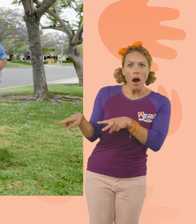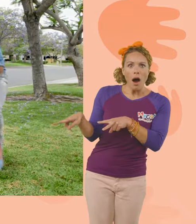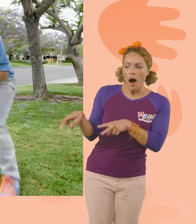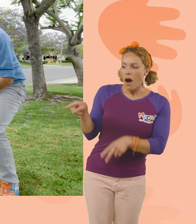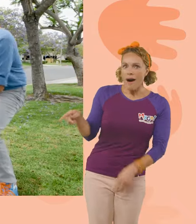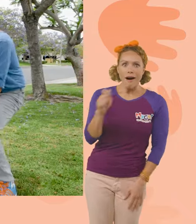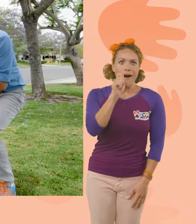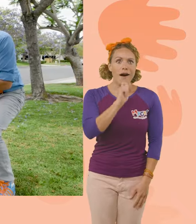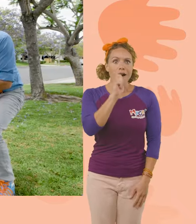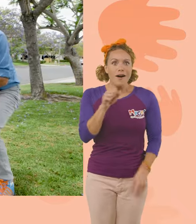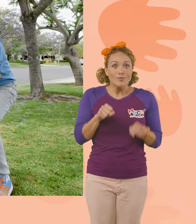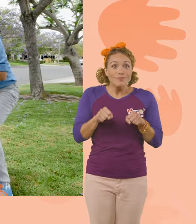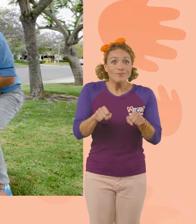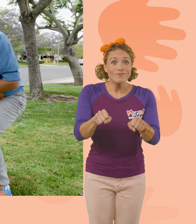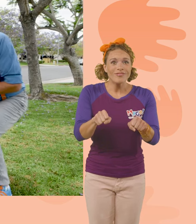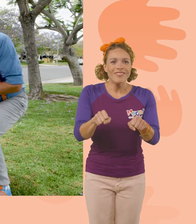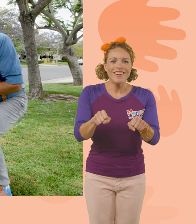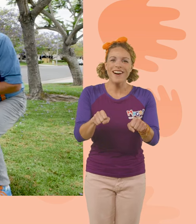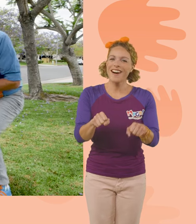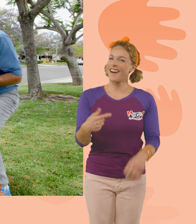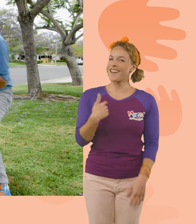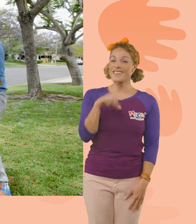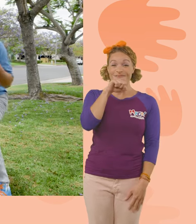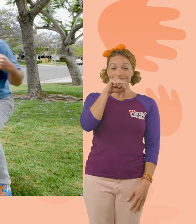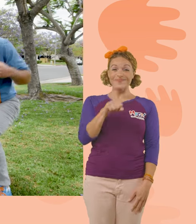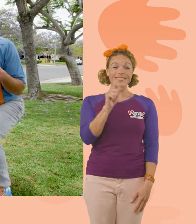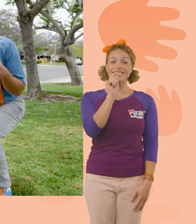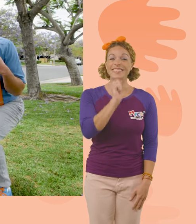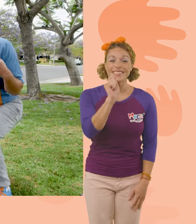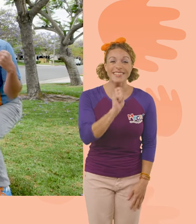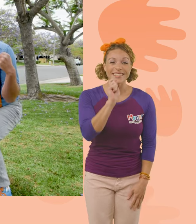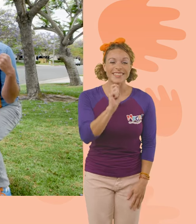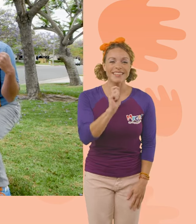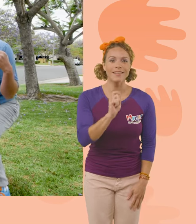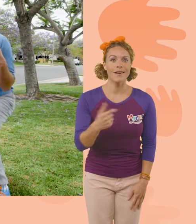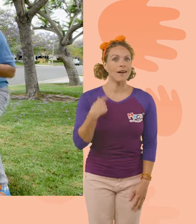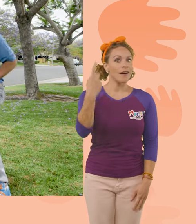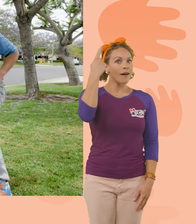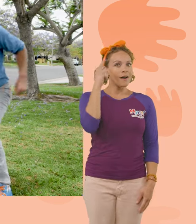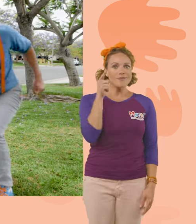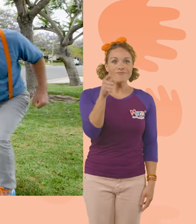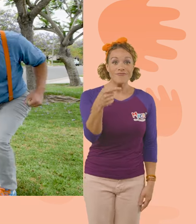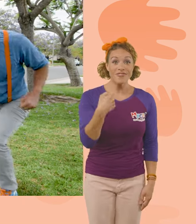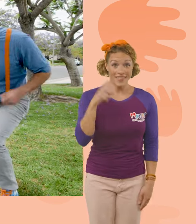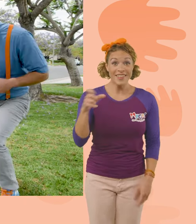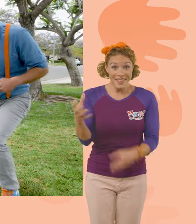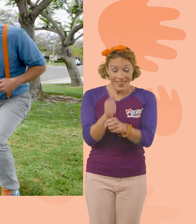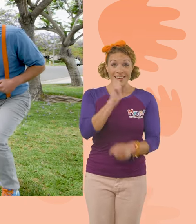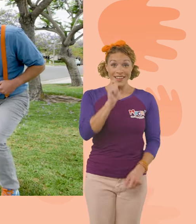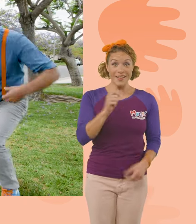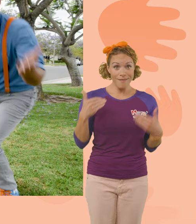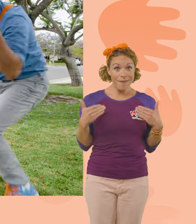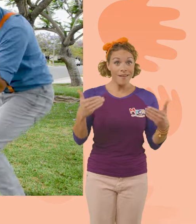Do you see that? Whoa, it's a popsicle cart, and I love popsicles. I think you and I should